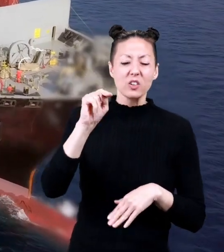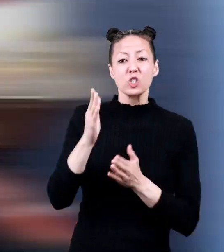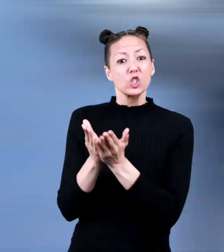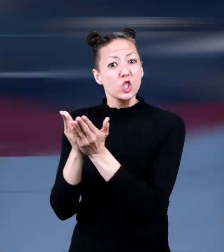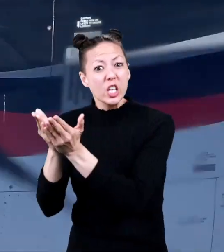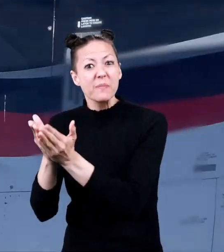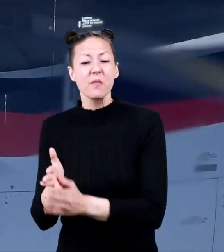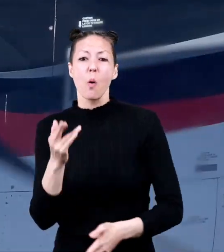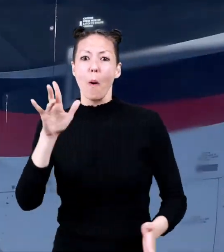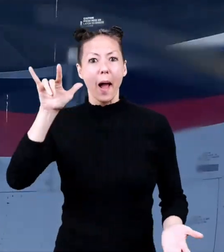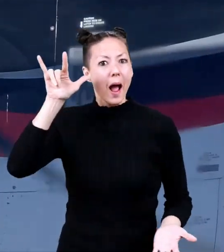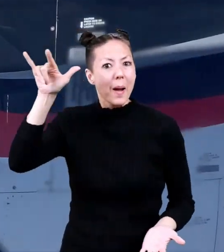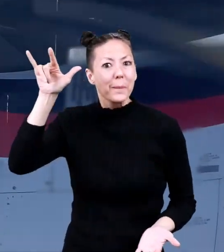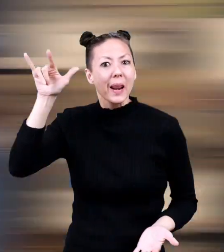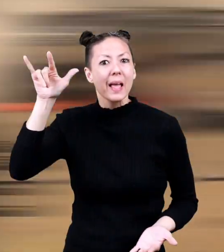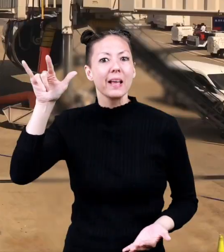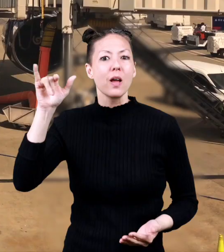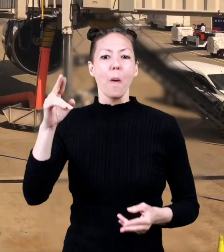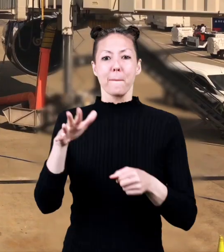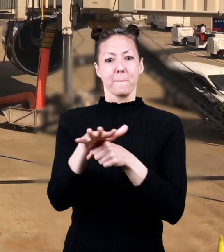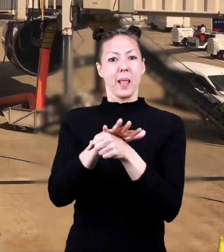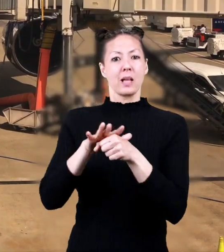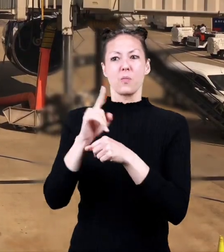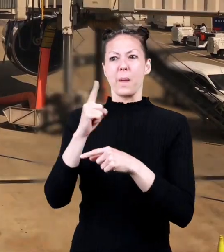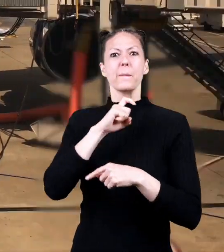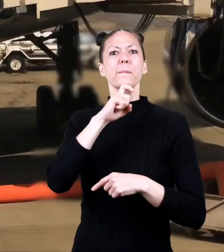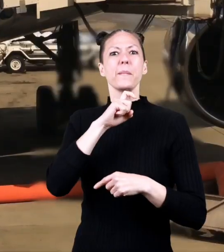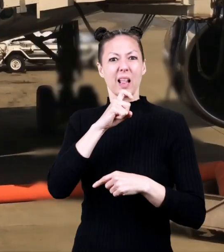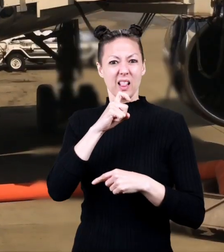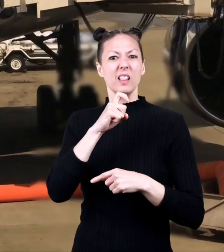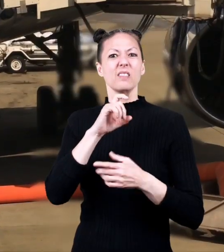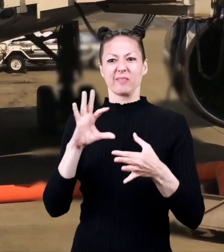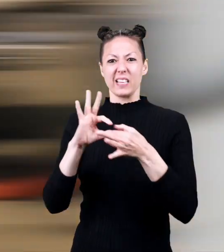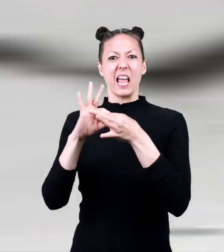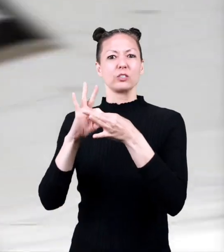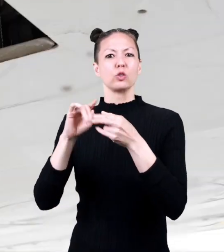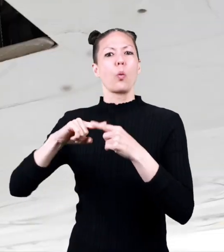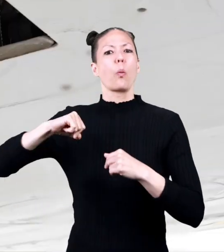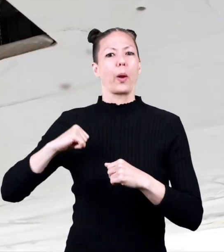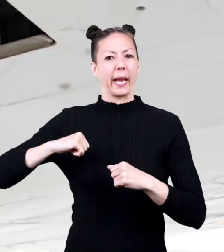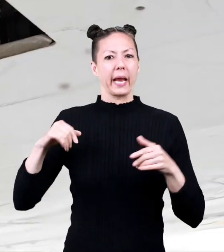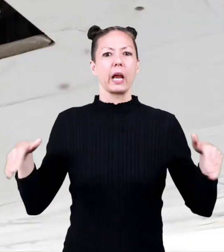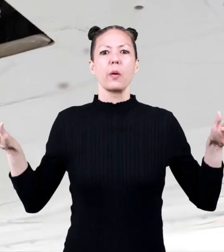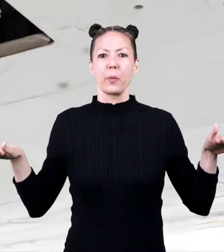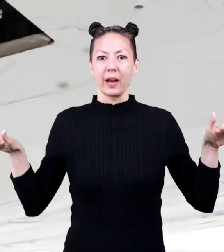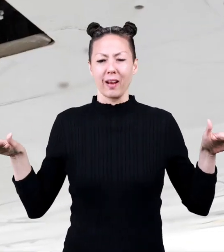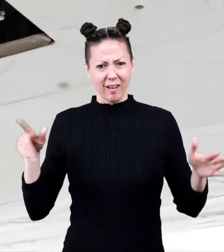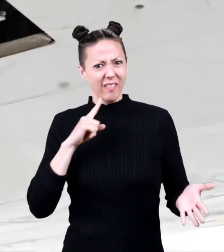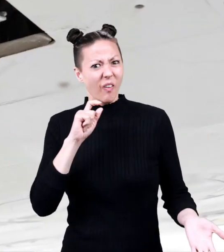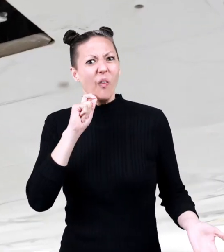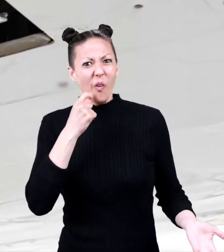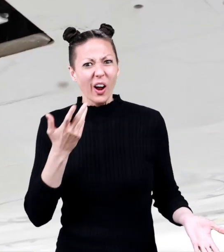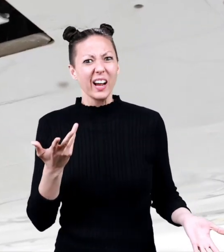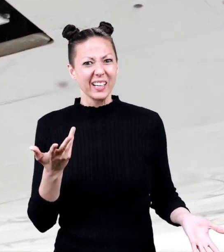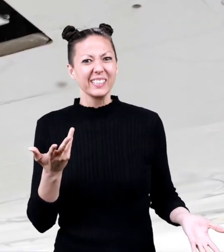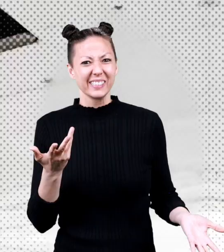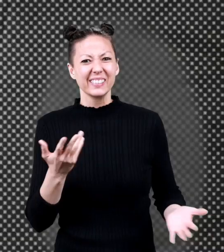ships, or on airplanes in the places where the metal skin is attached to the wings. Cool,